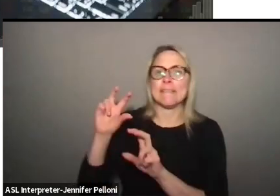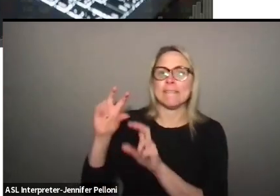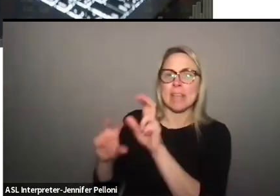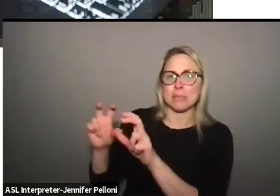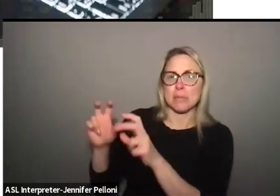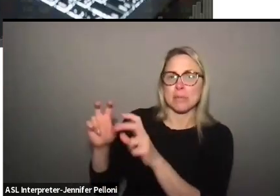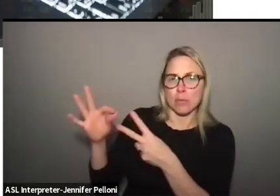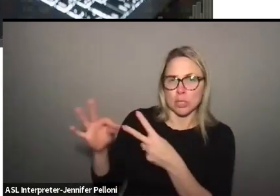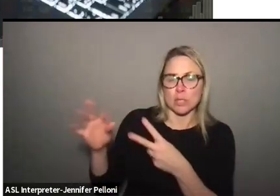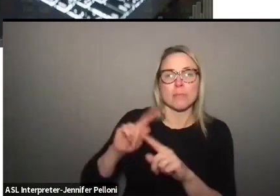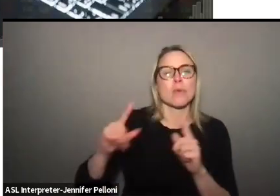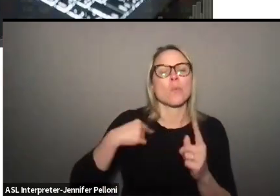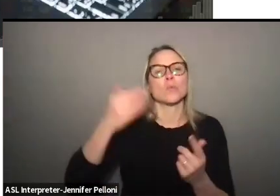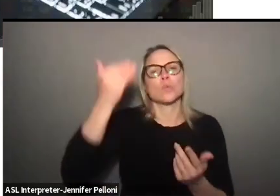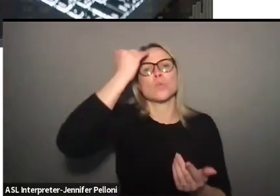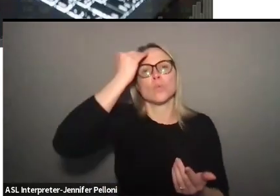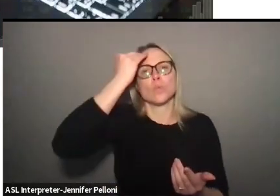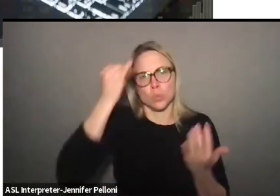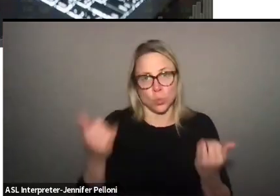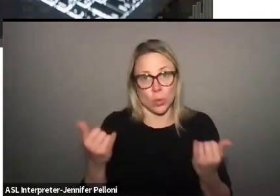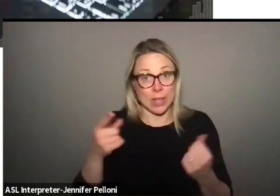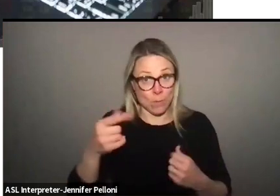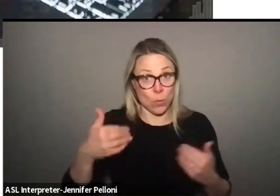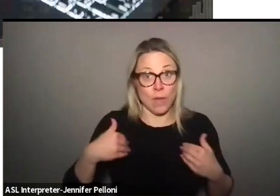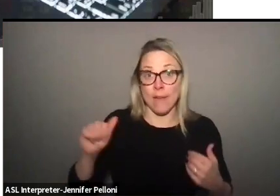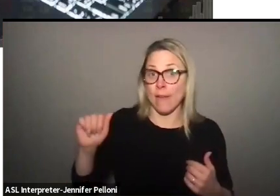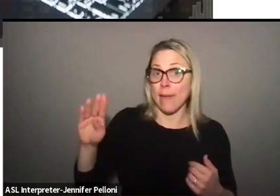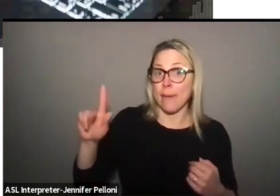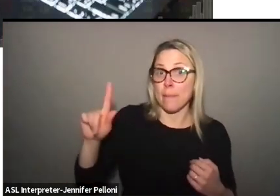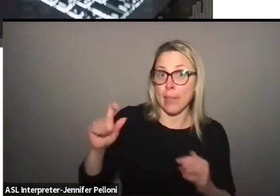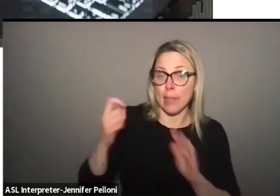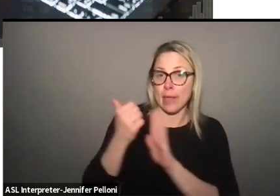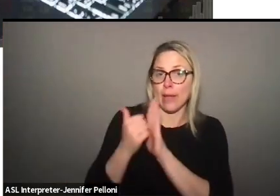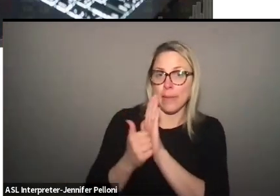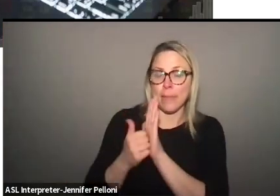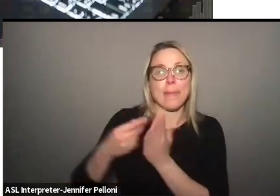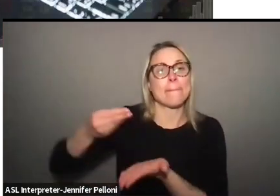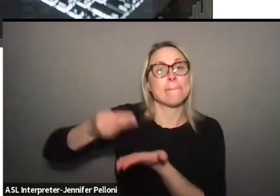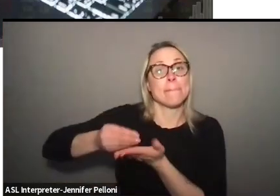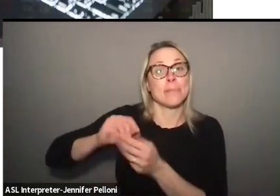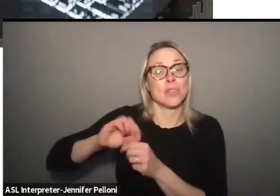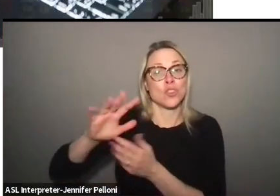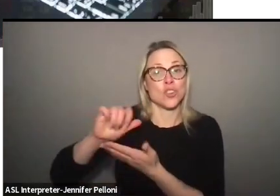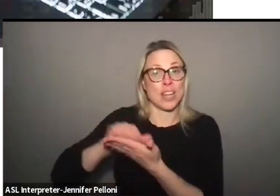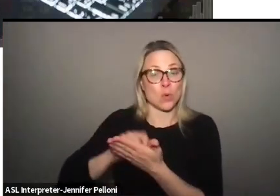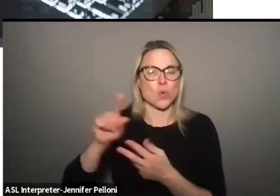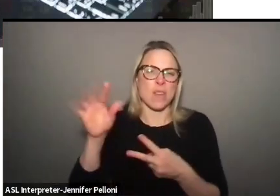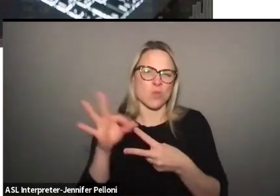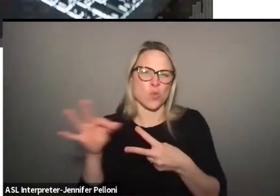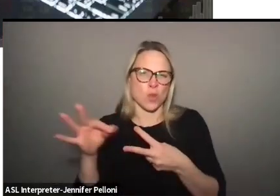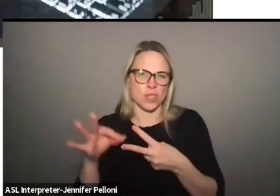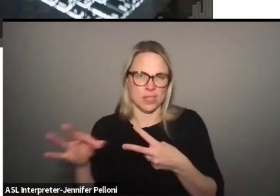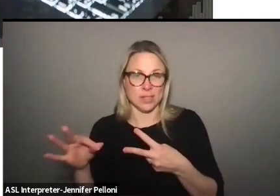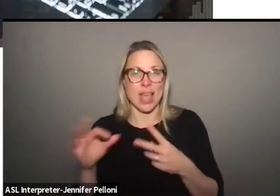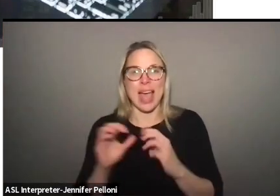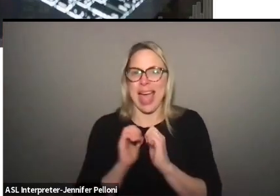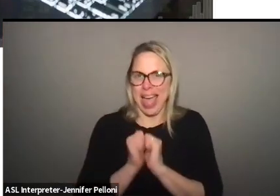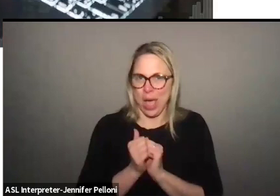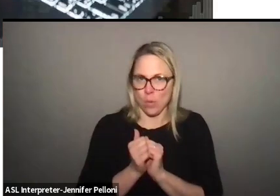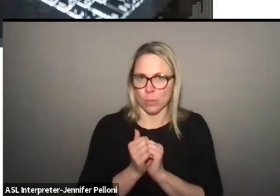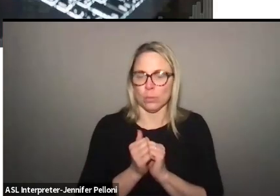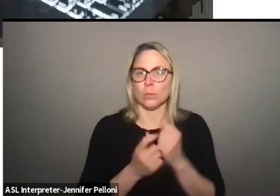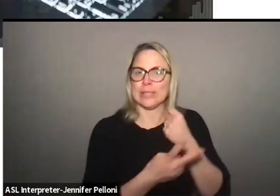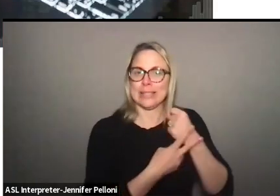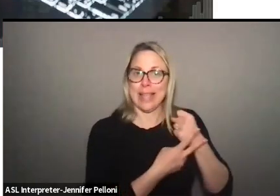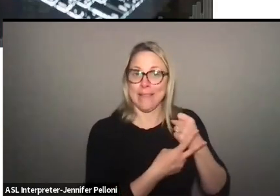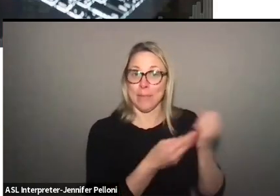tonight to be that if you have an ABLE account, the money in your account, you have choices of how you either want to